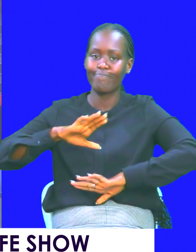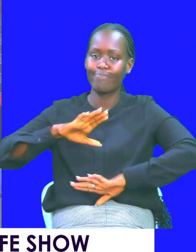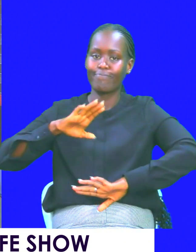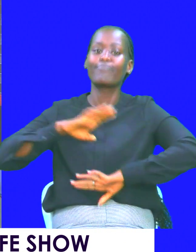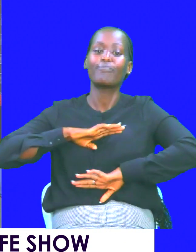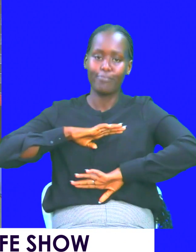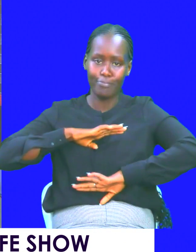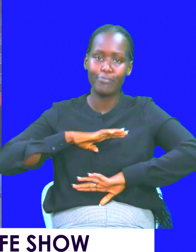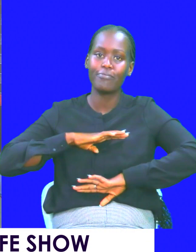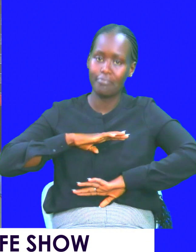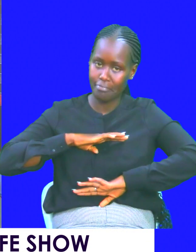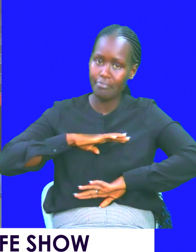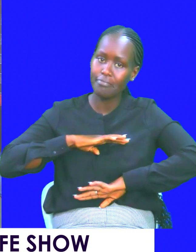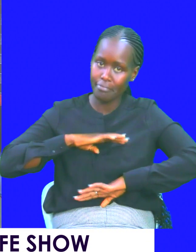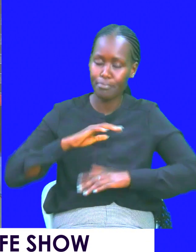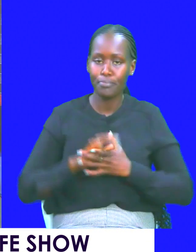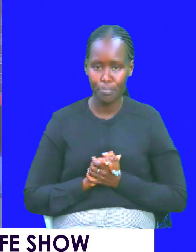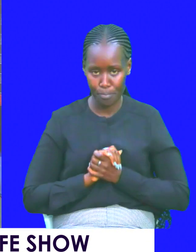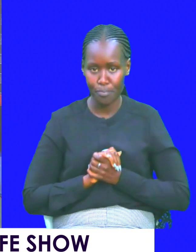word.